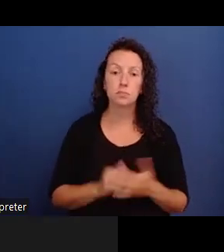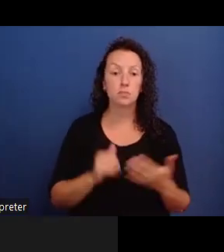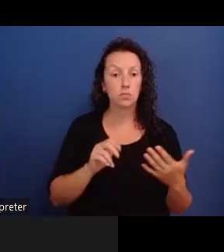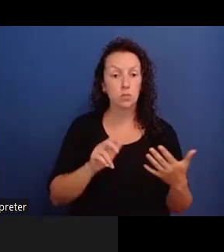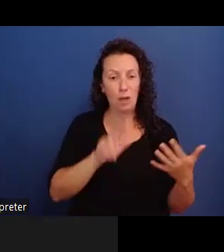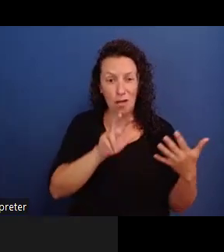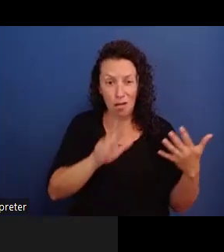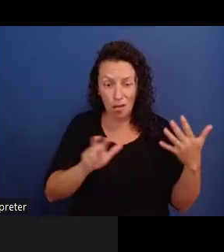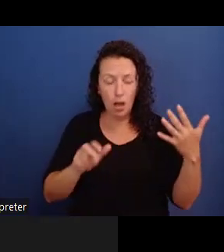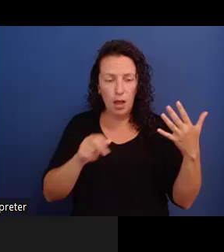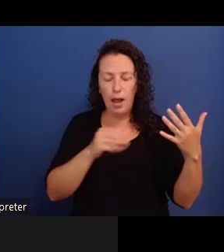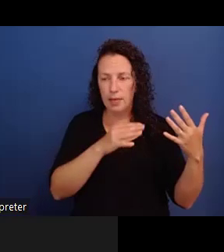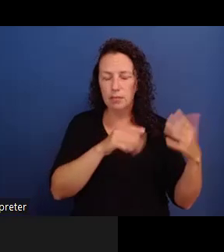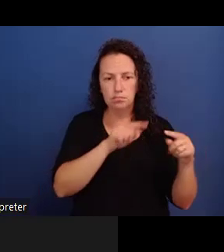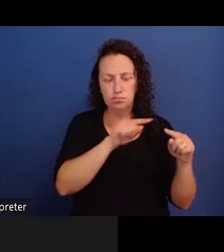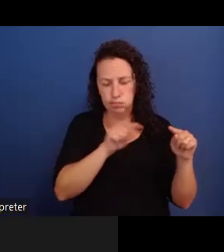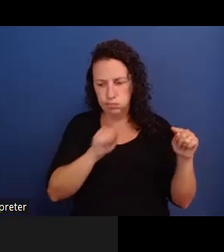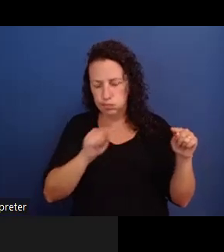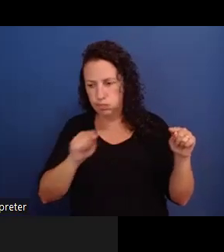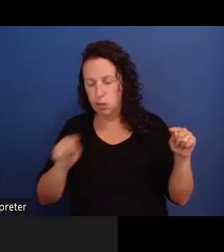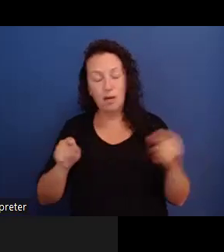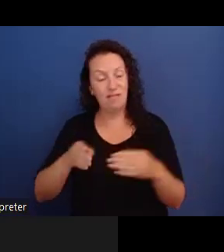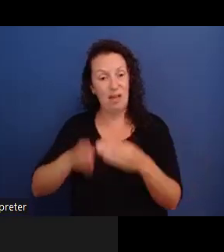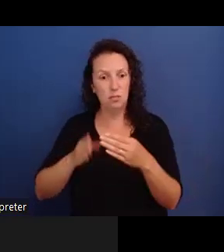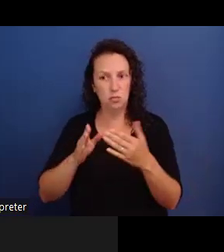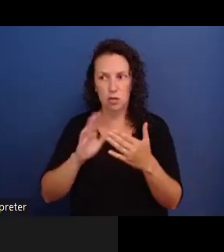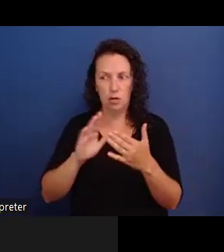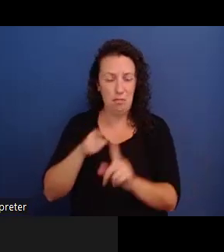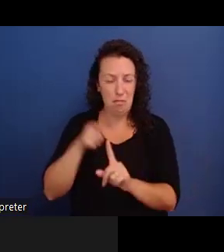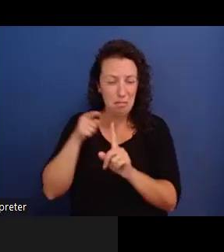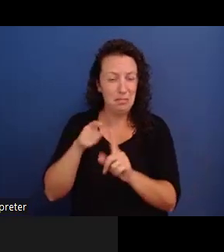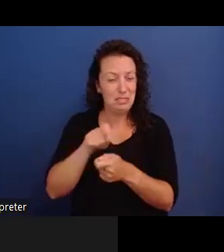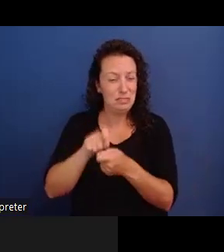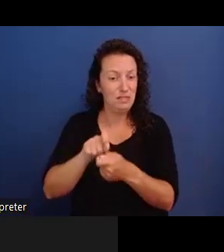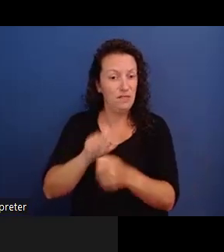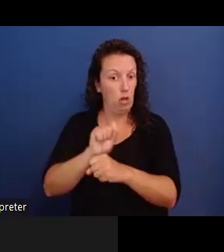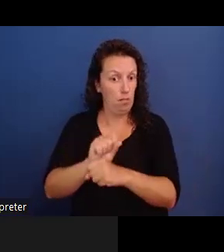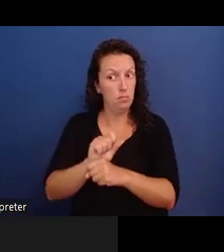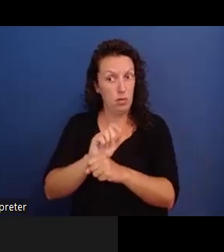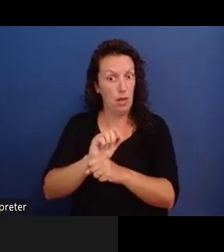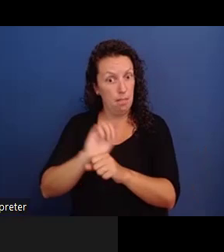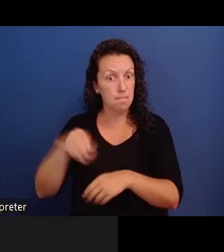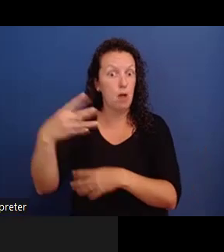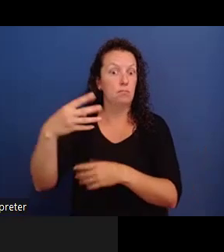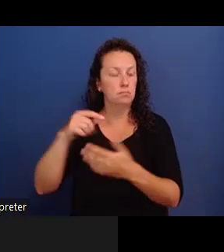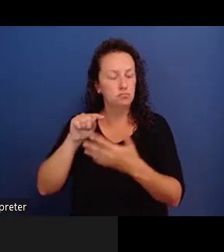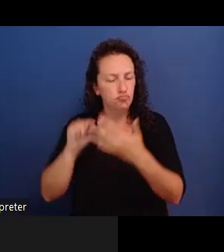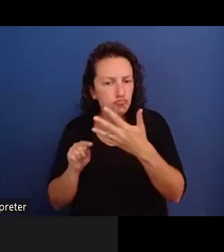exact job at the end of it. But I heard you guys are going to do some resume working